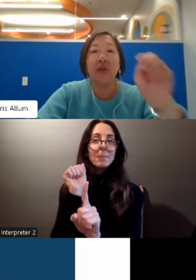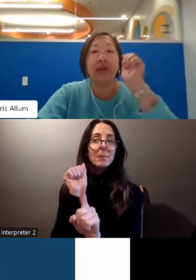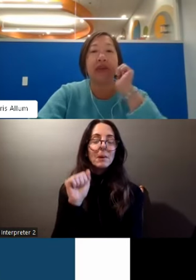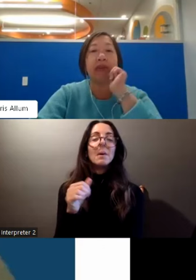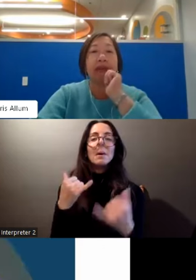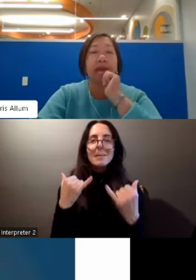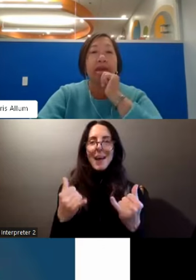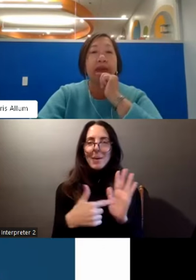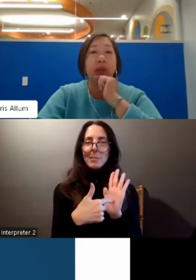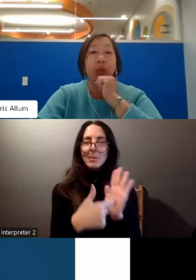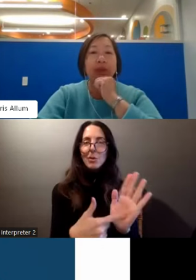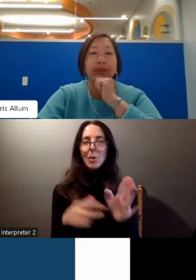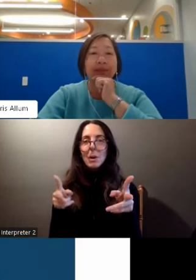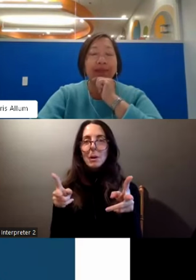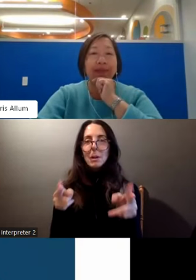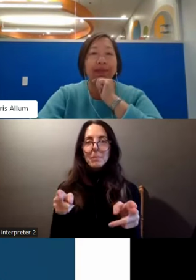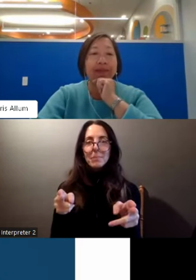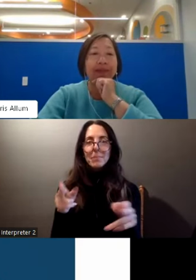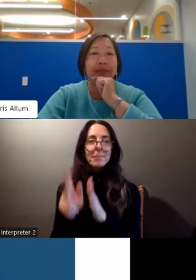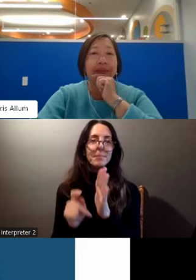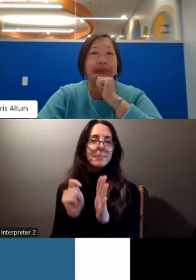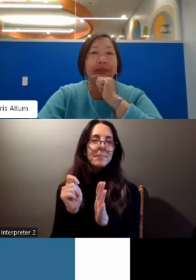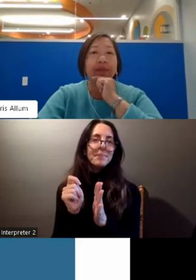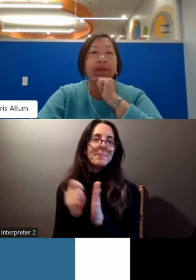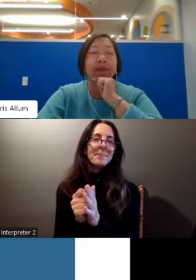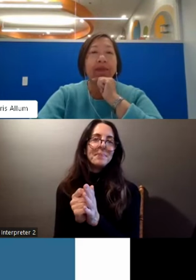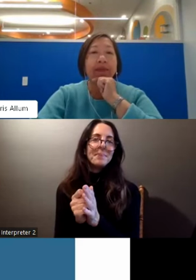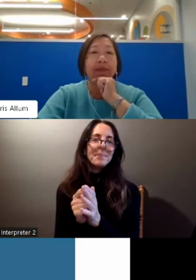to start this. Oh,